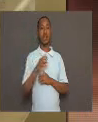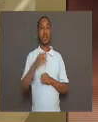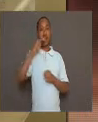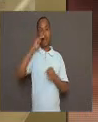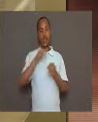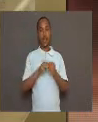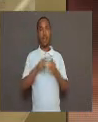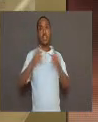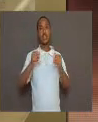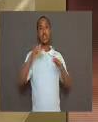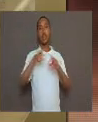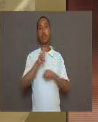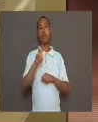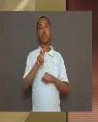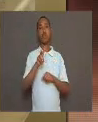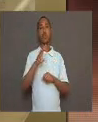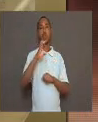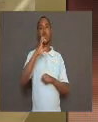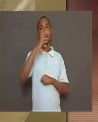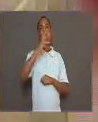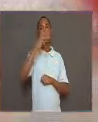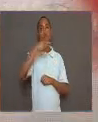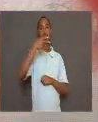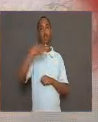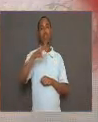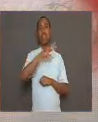both hexane and benzene.